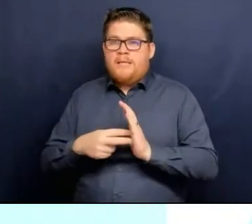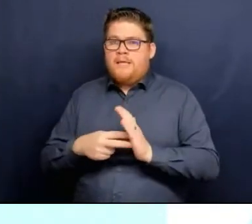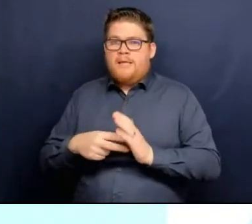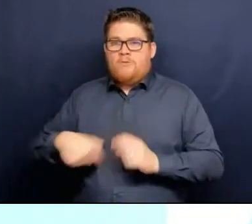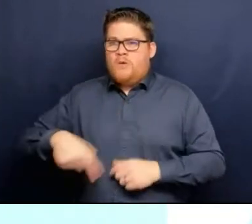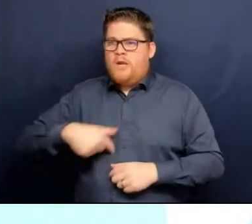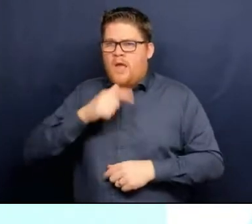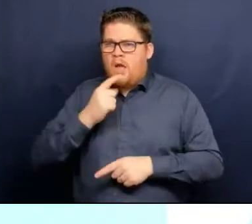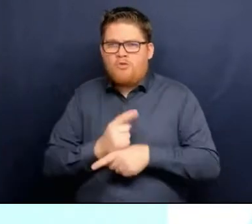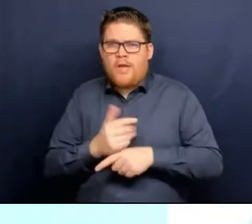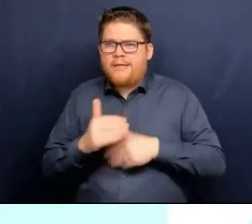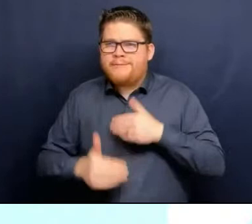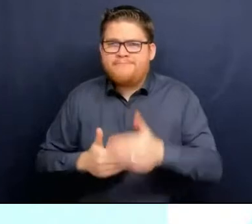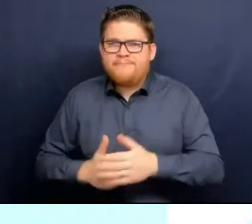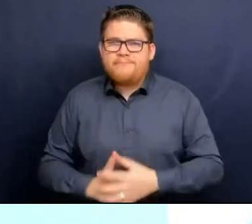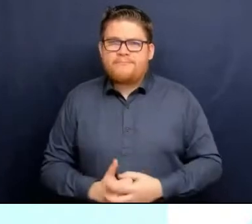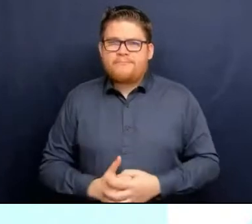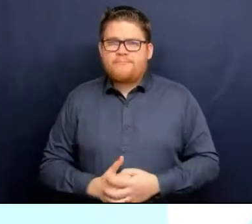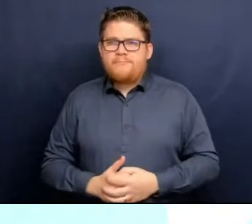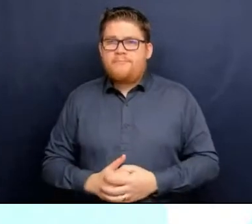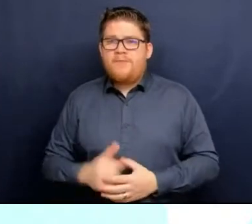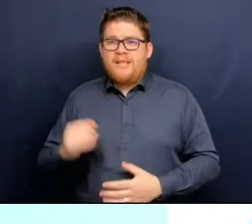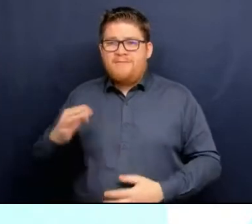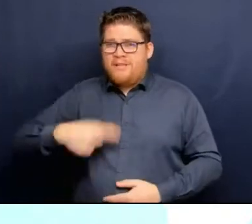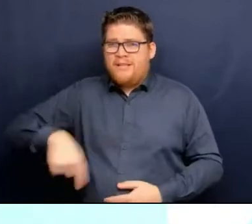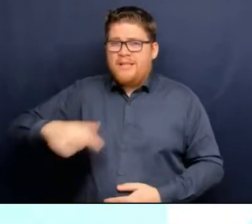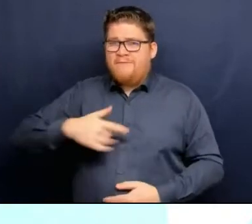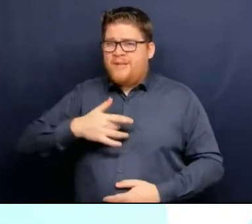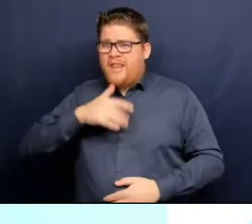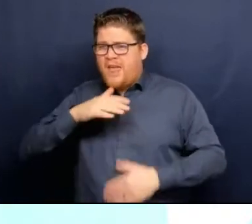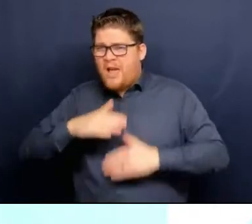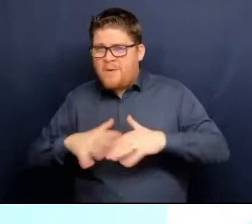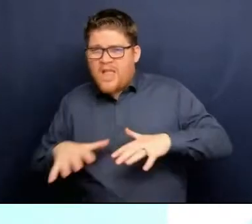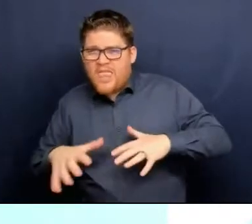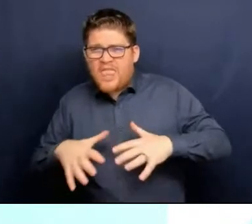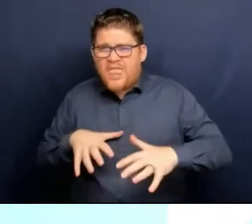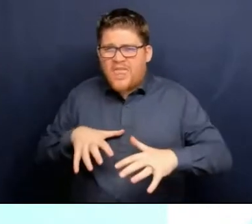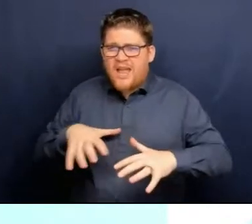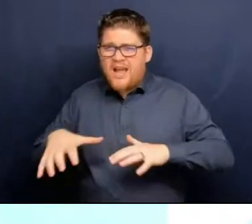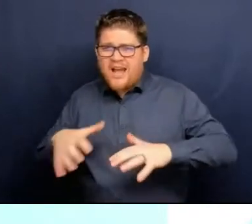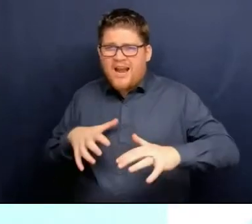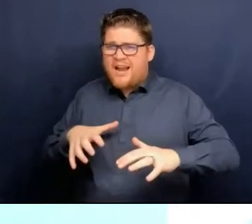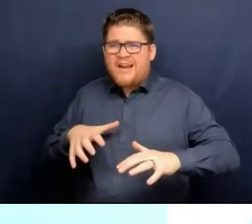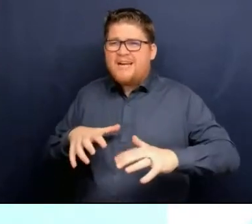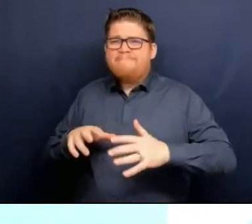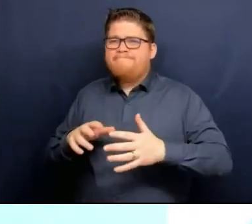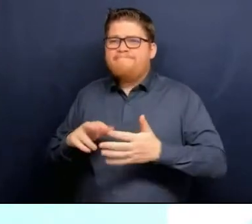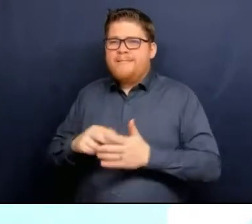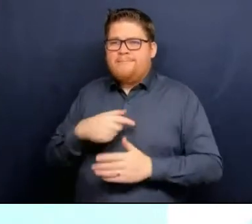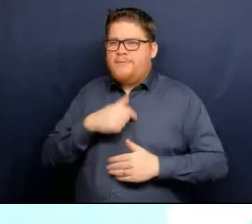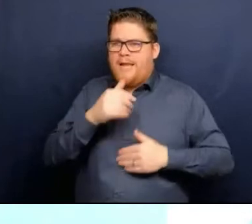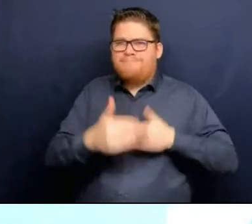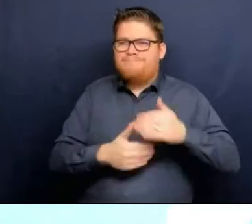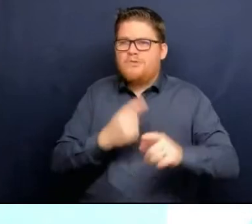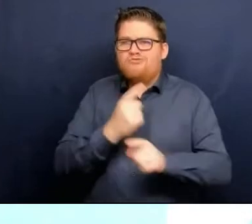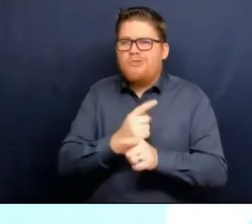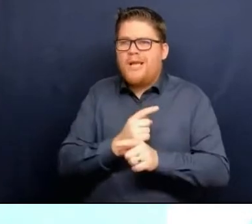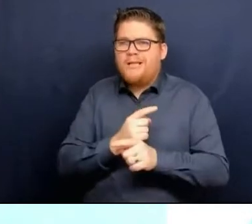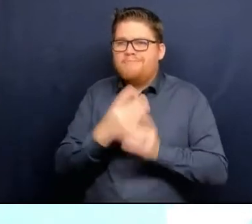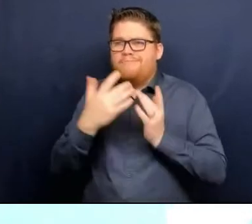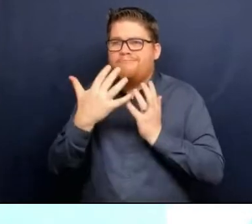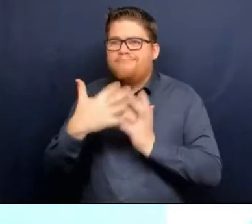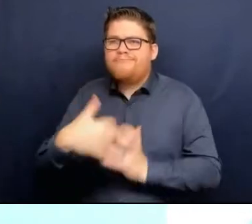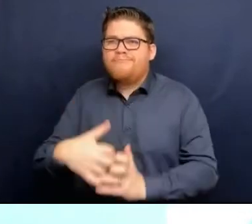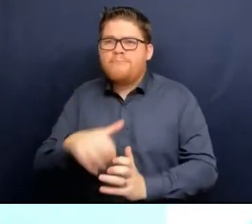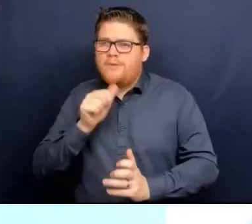hesitation whatsoever. So I thank you, Rosalie, for bringing Grand Chief Stuart Phillip into the room in your words today. It